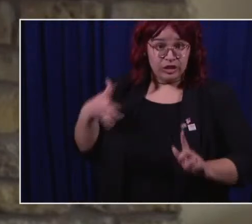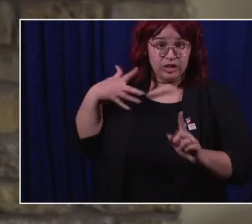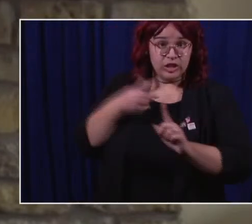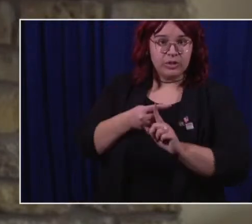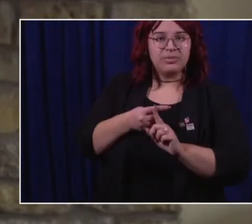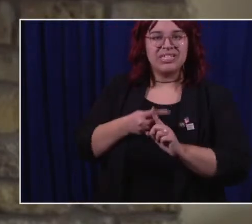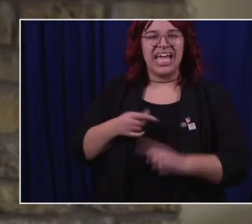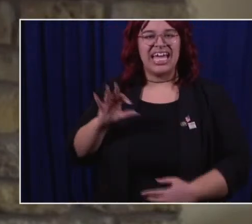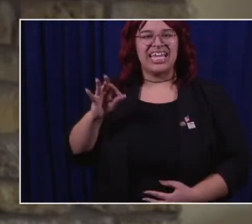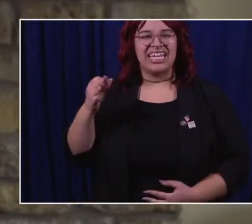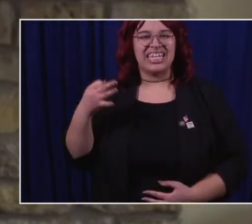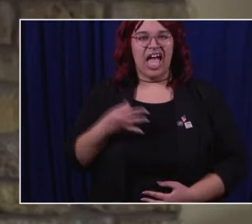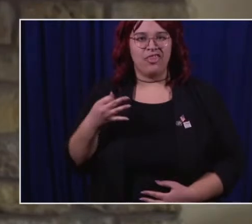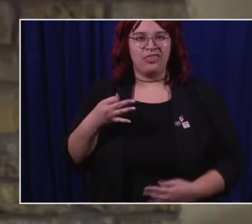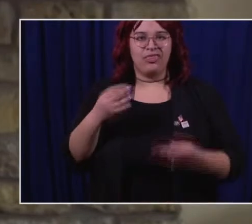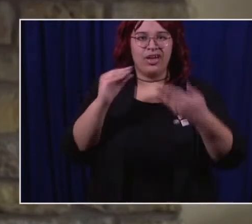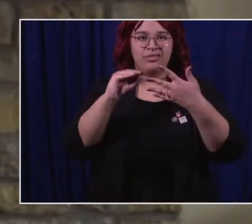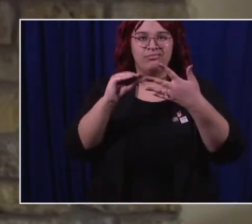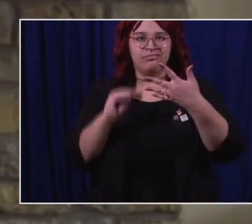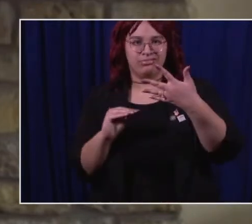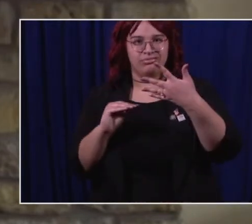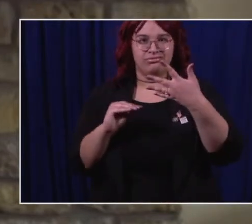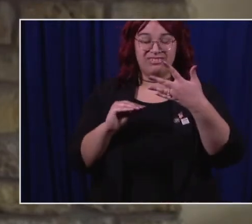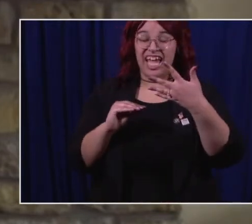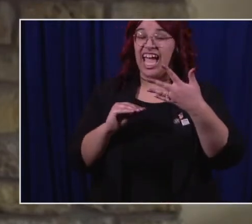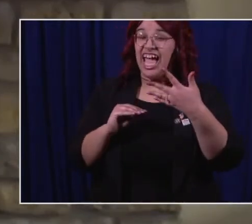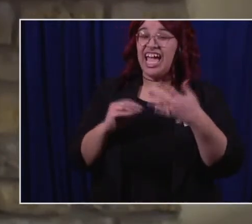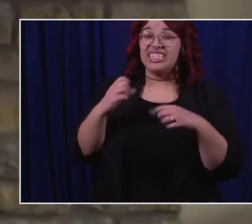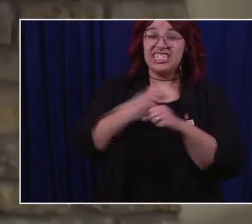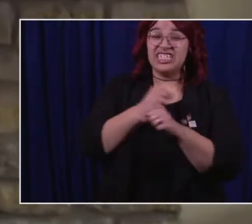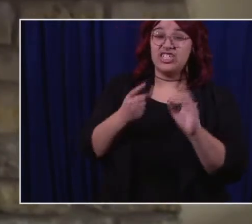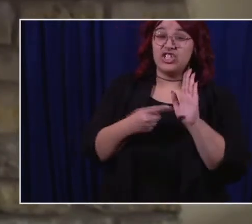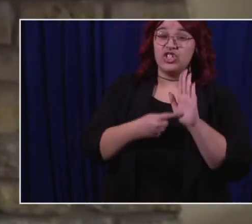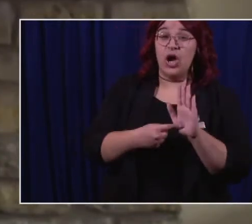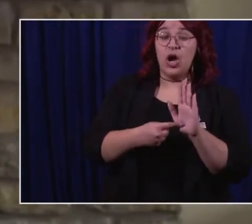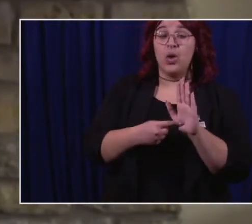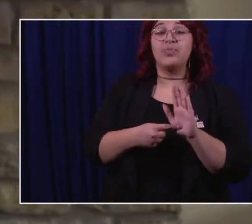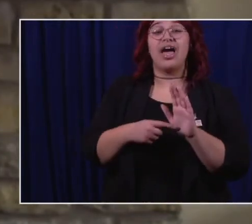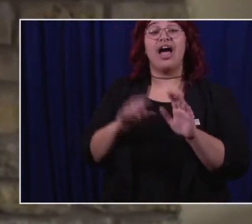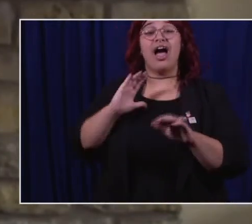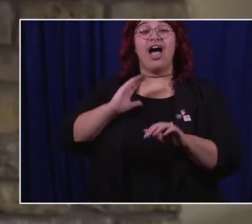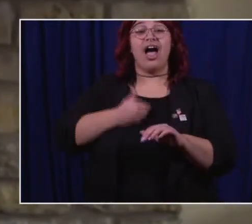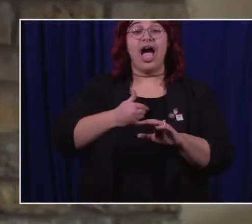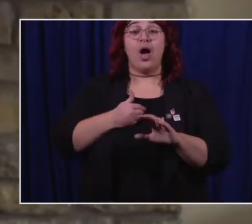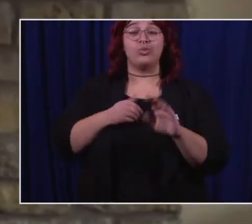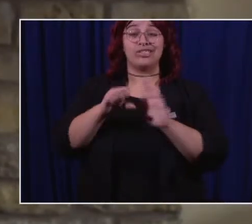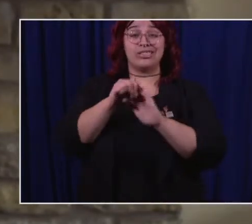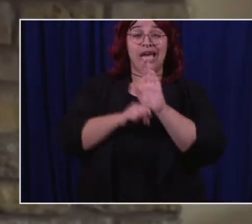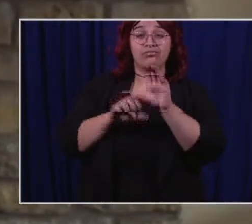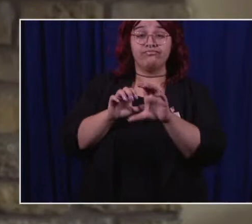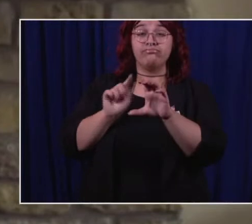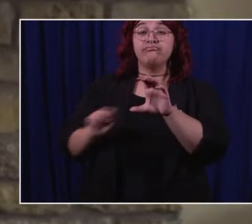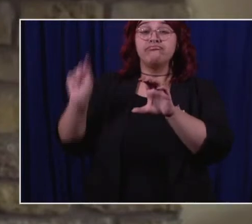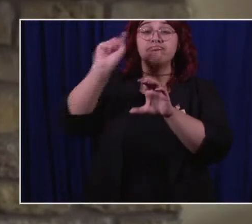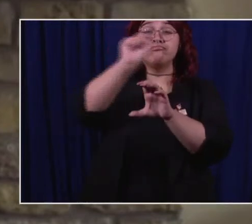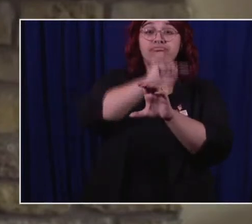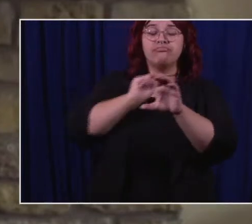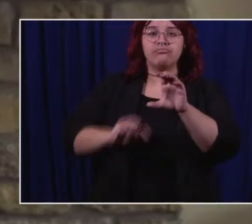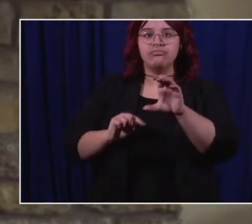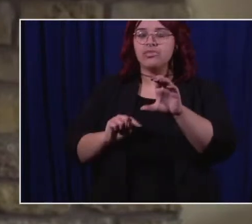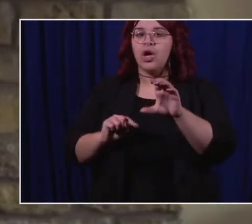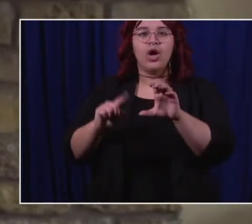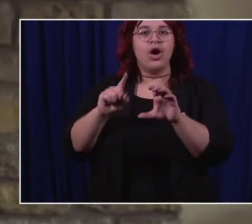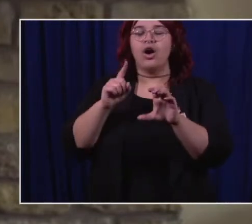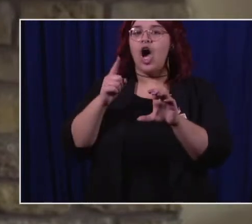statistics suggest that we're not keeping up with the neighboring states. For example, Michigan has a smaller population than we do, but they've